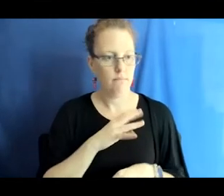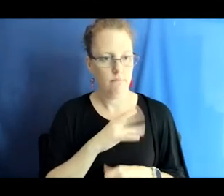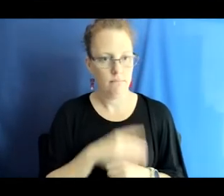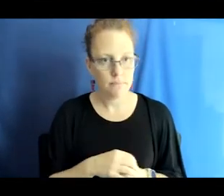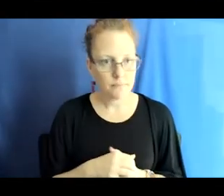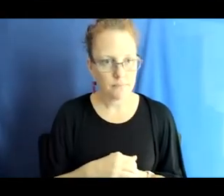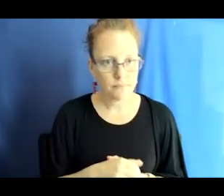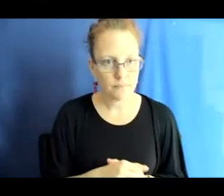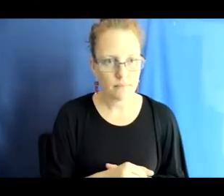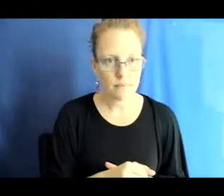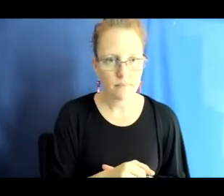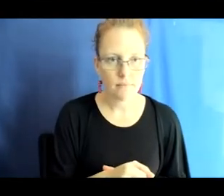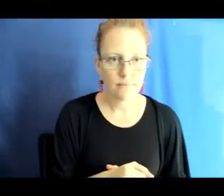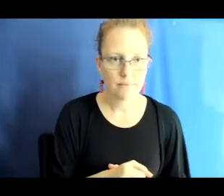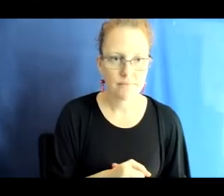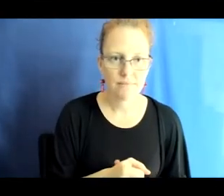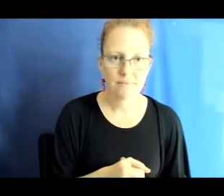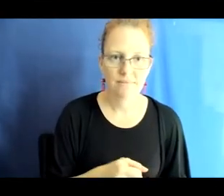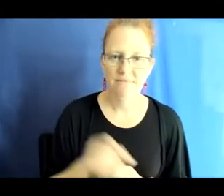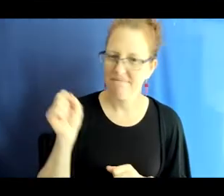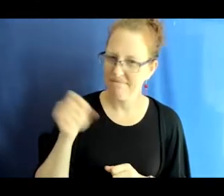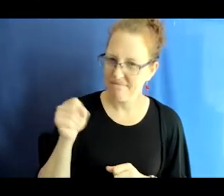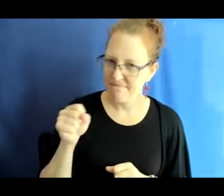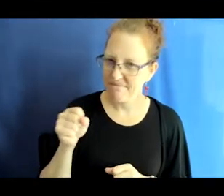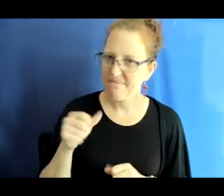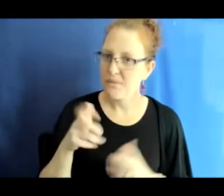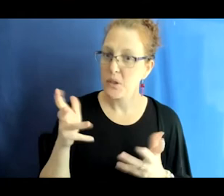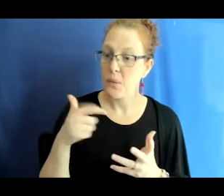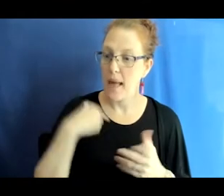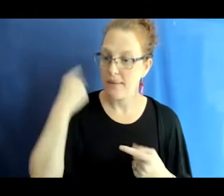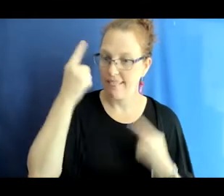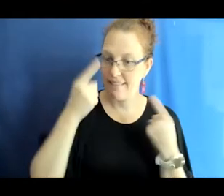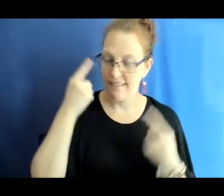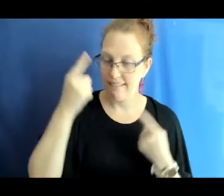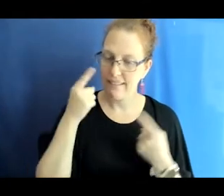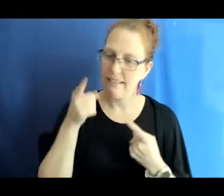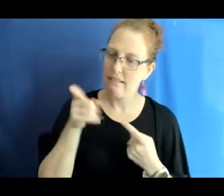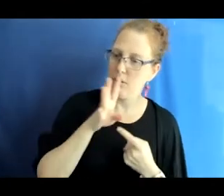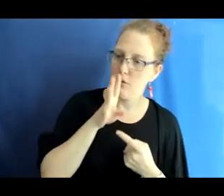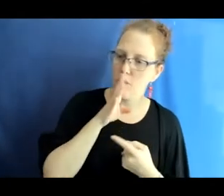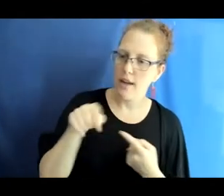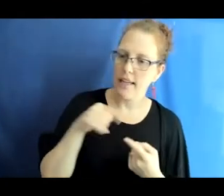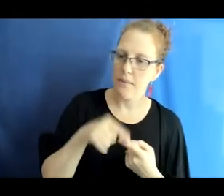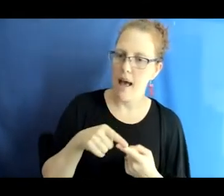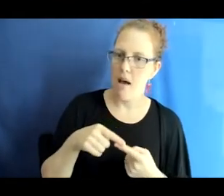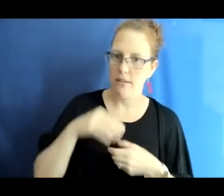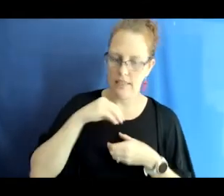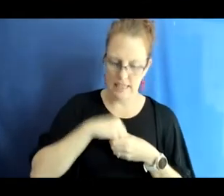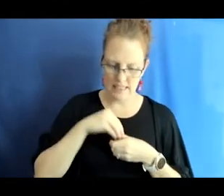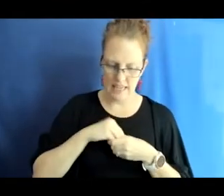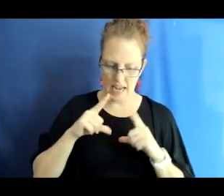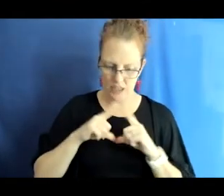And what I was thinking, you were talking about, well, not feeling like you had any Japanese culture in you,